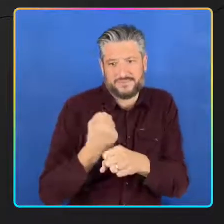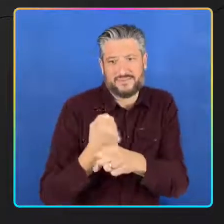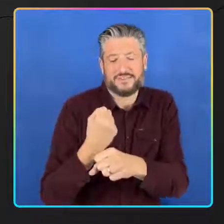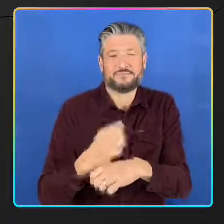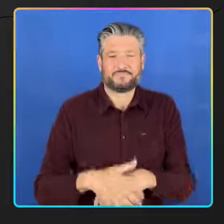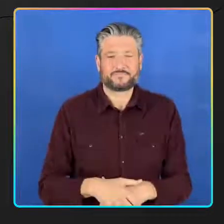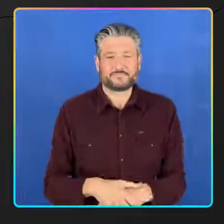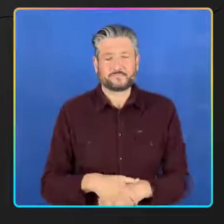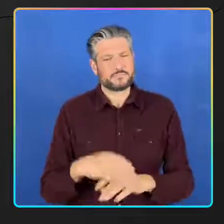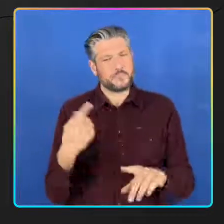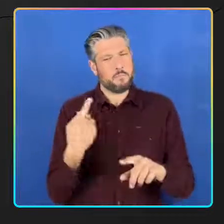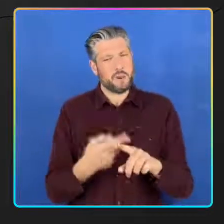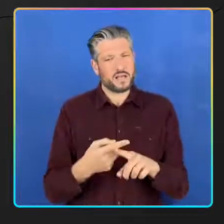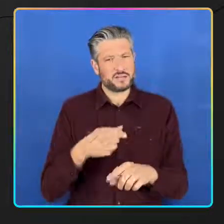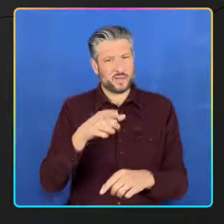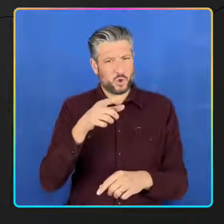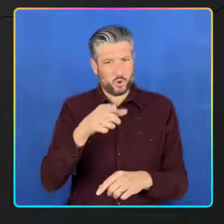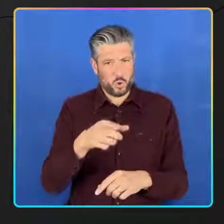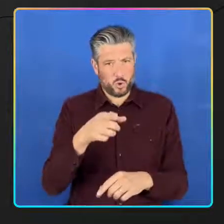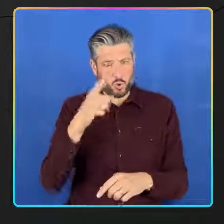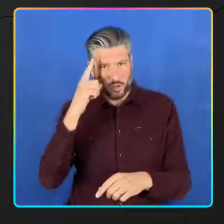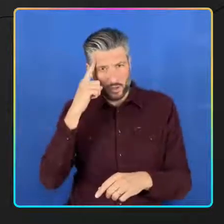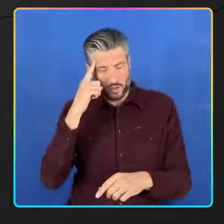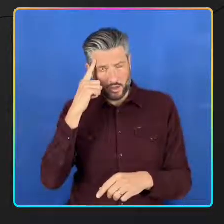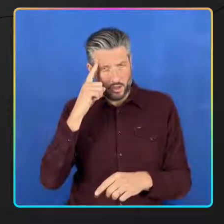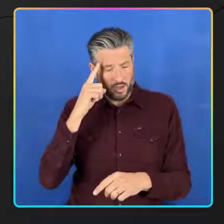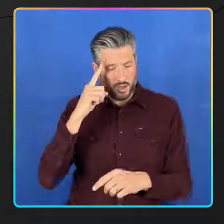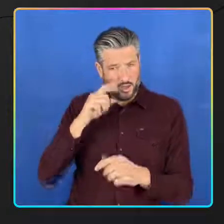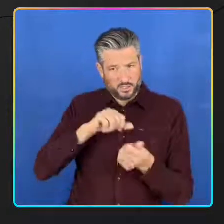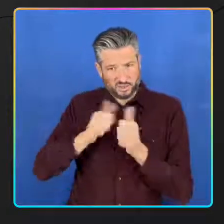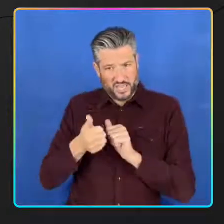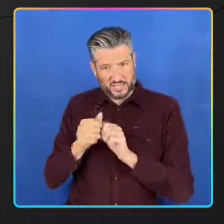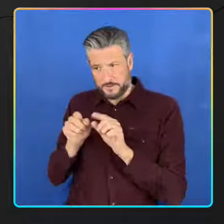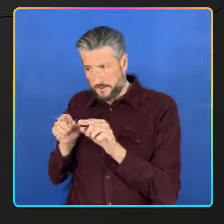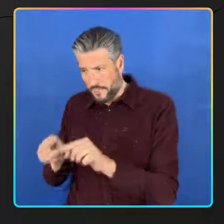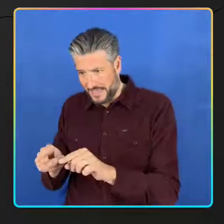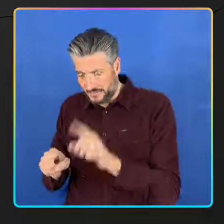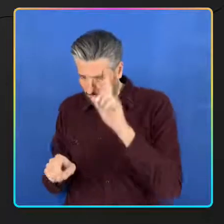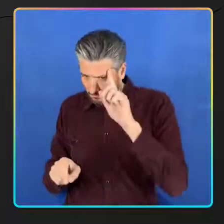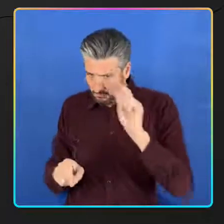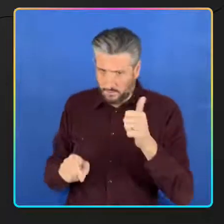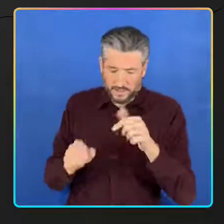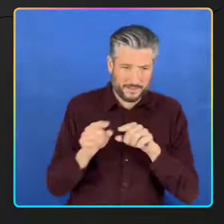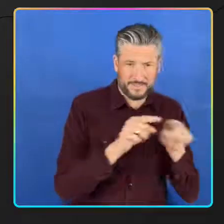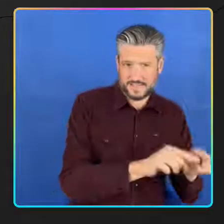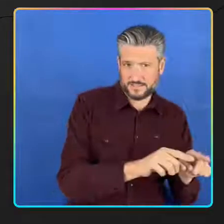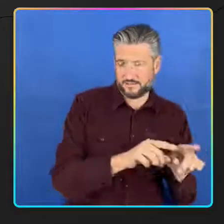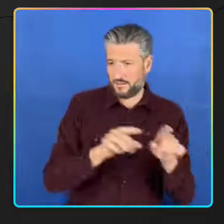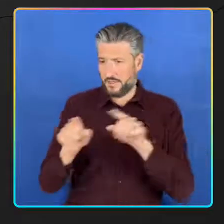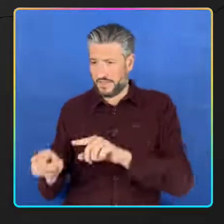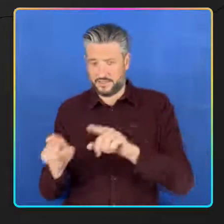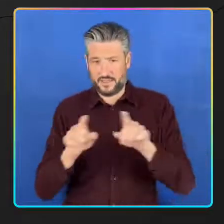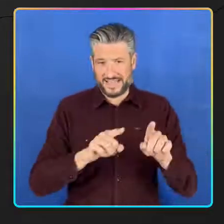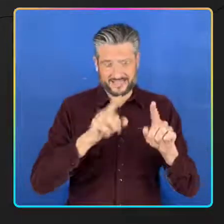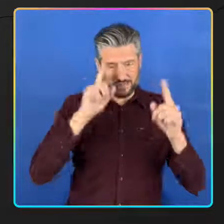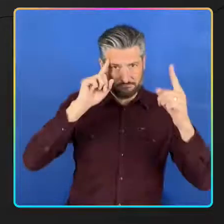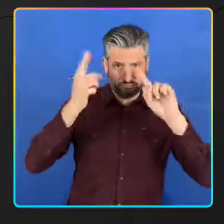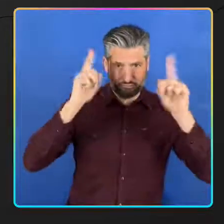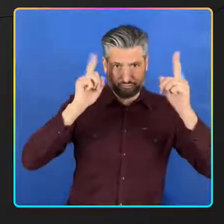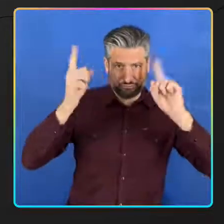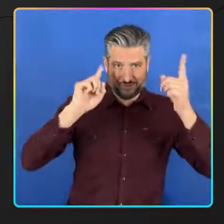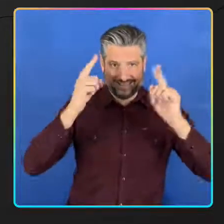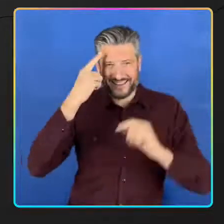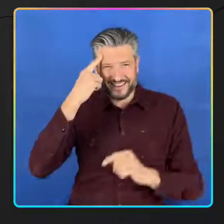well. I can hear a lot of context switching going on. But to all of our guests, do check out